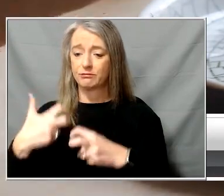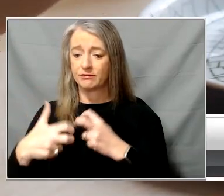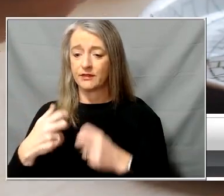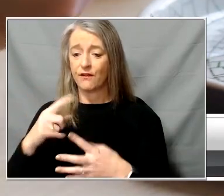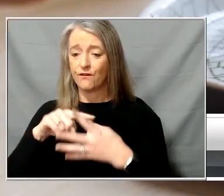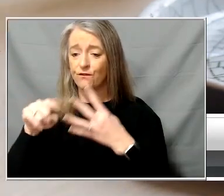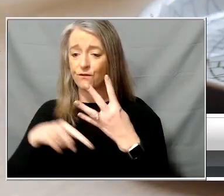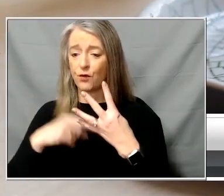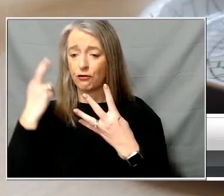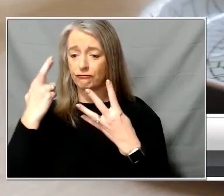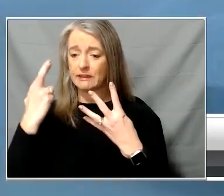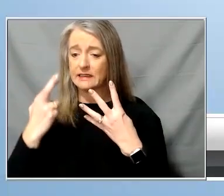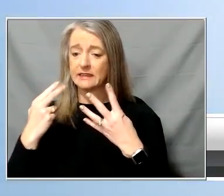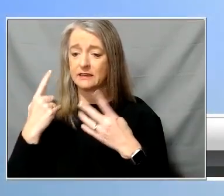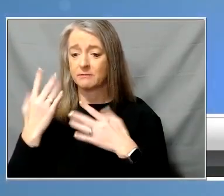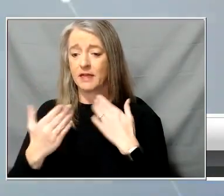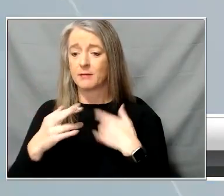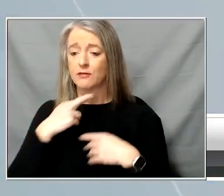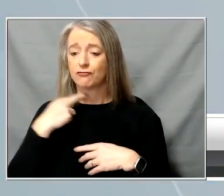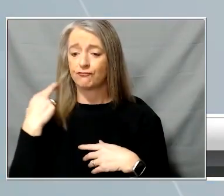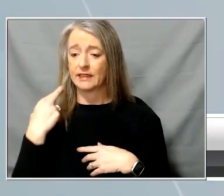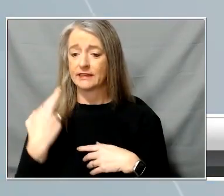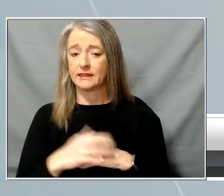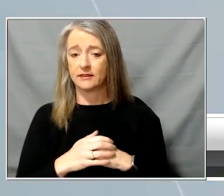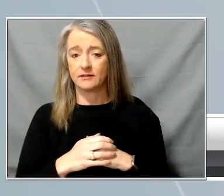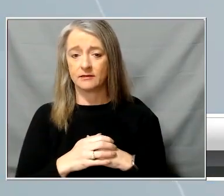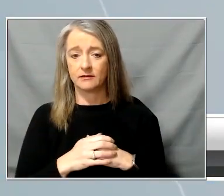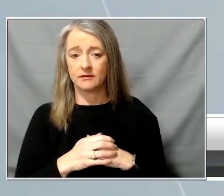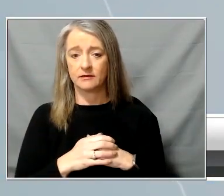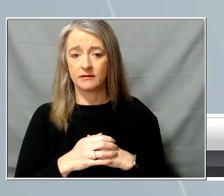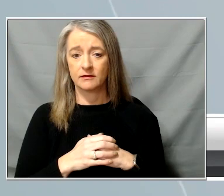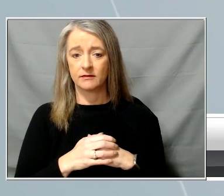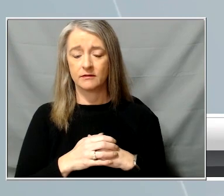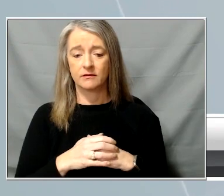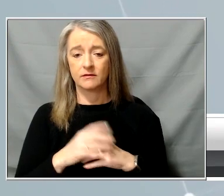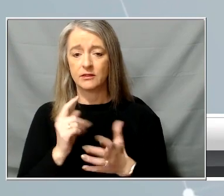you at risk. And I wasn't ready to say anything before.